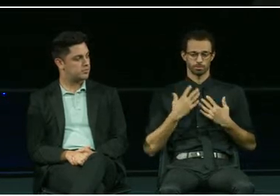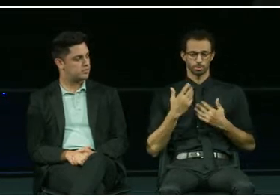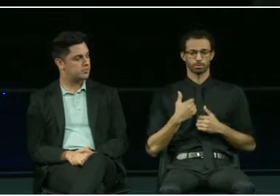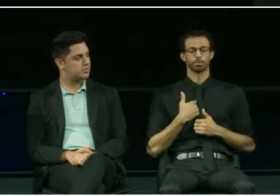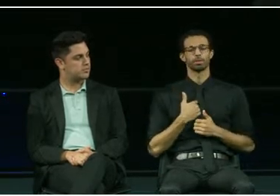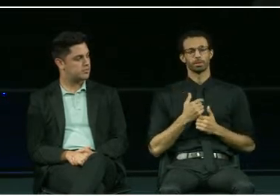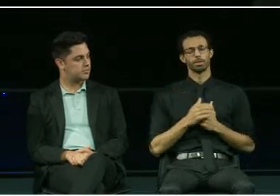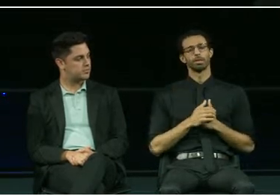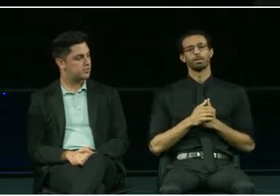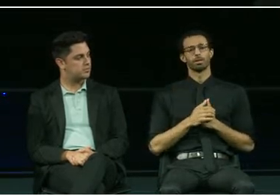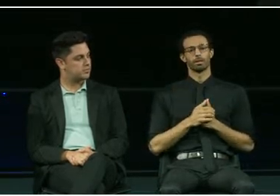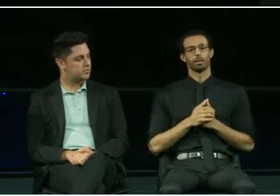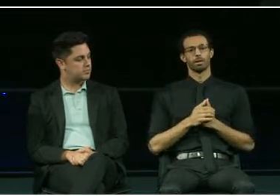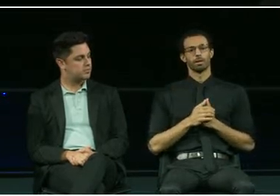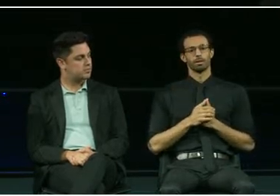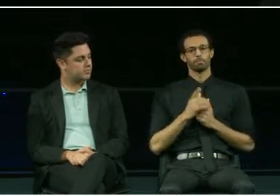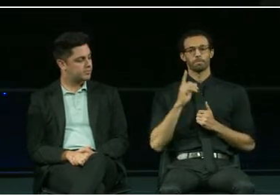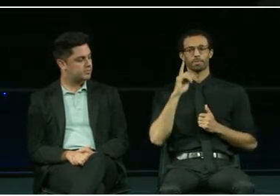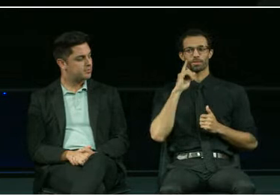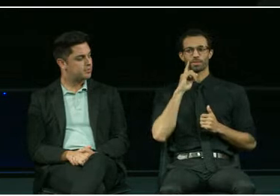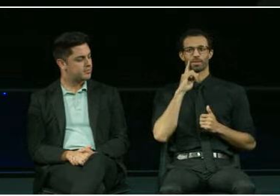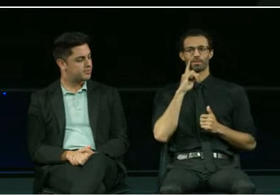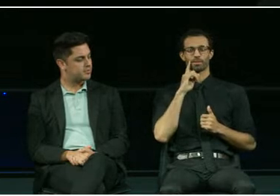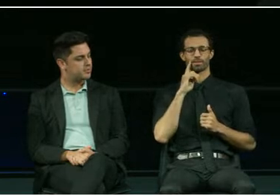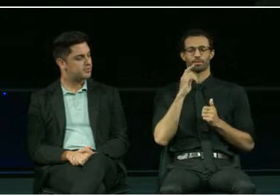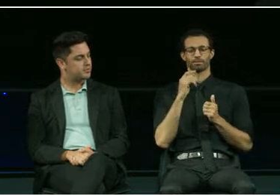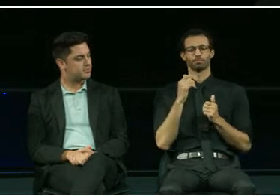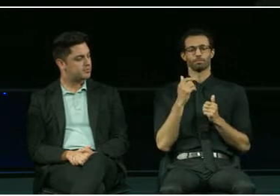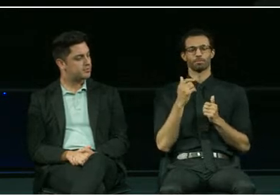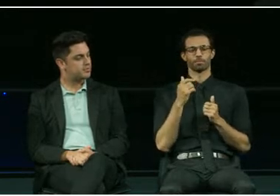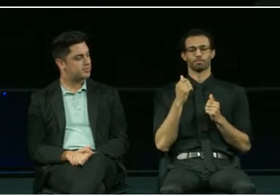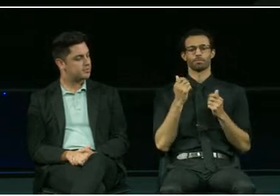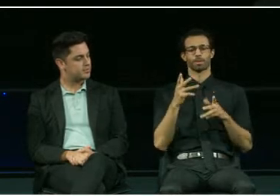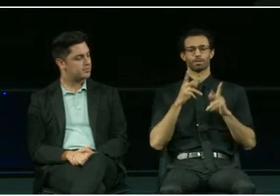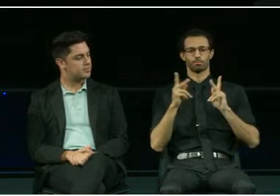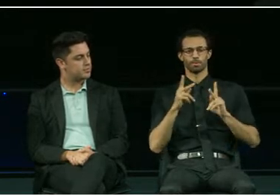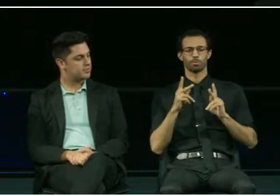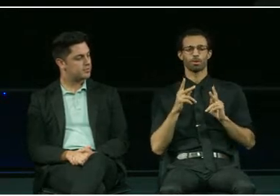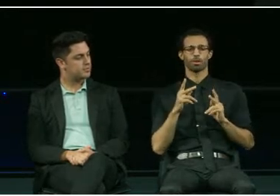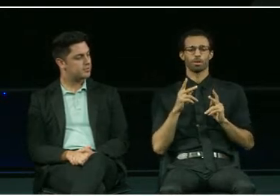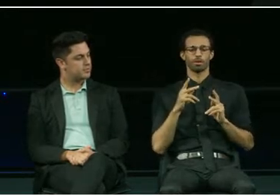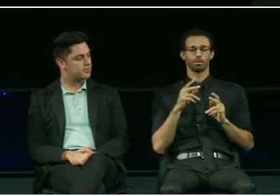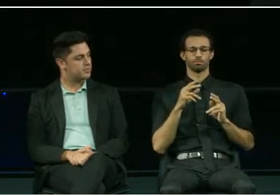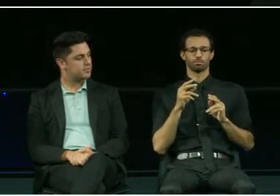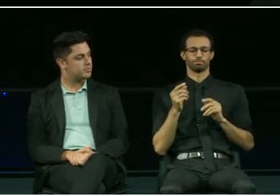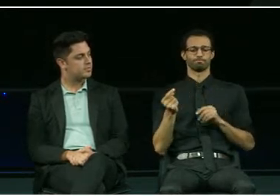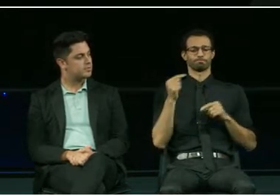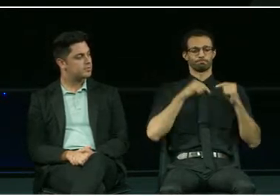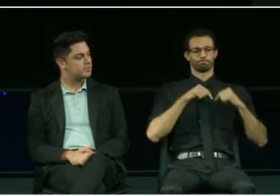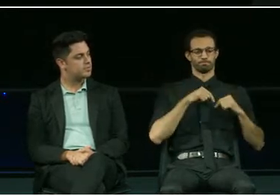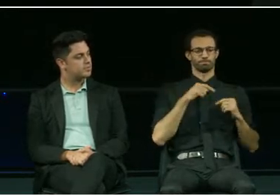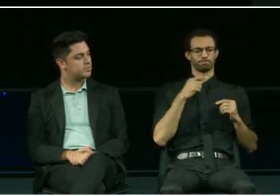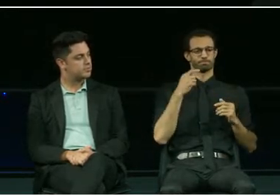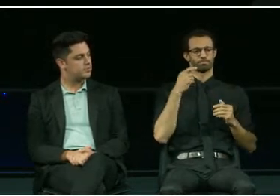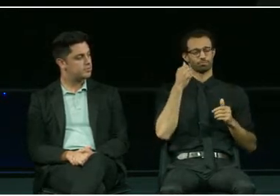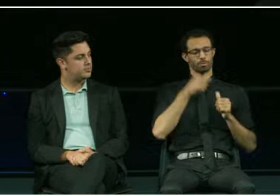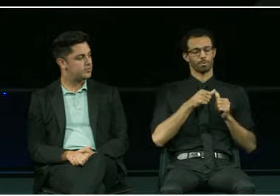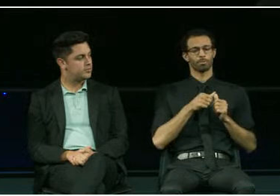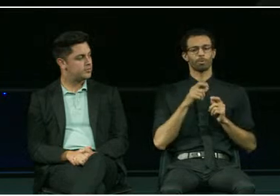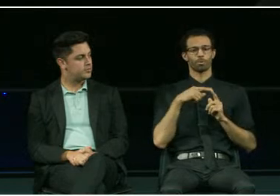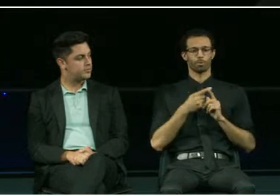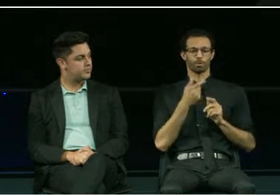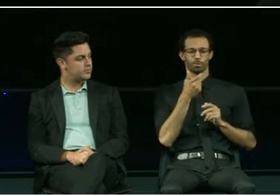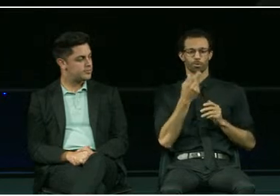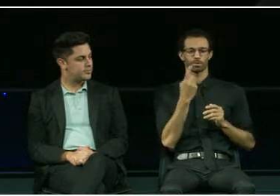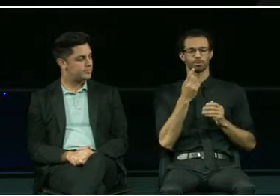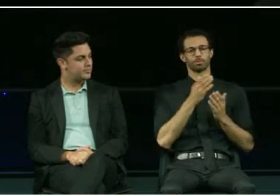it is something that everyone goes back to when they see something that happens over time. Unfortunately, I would love to